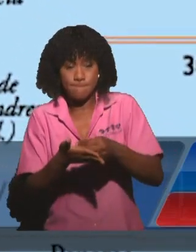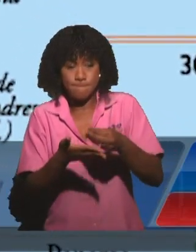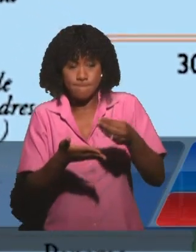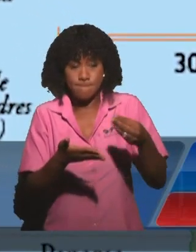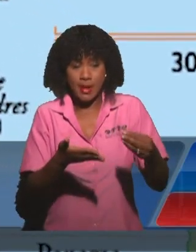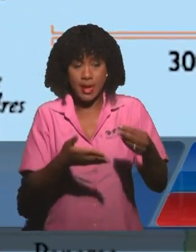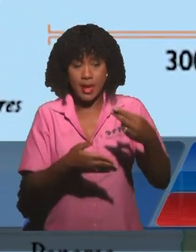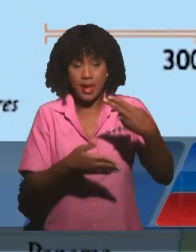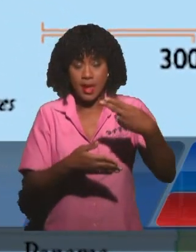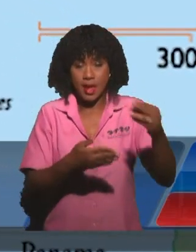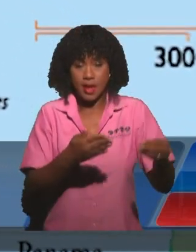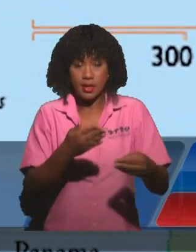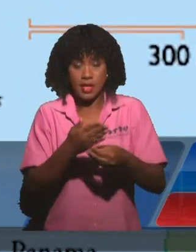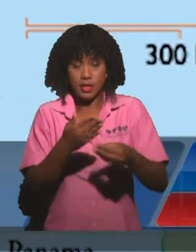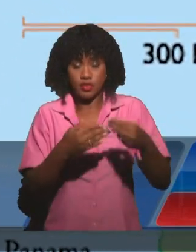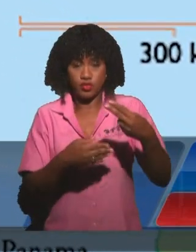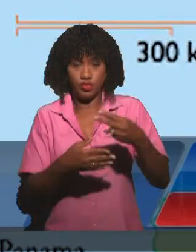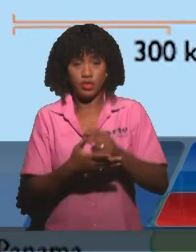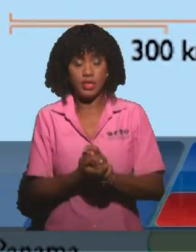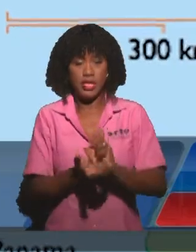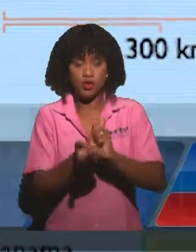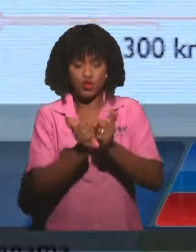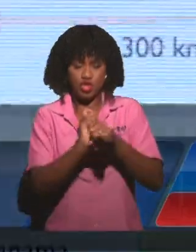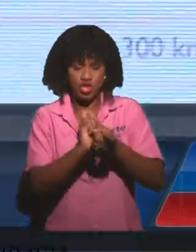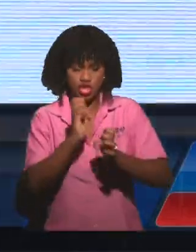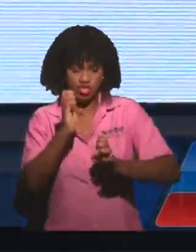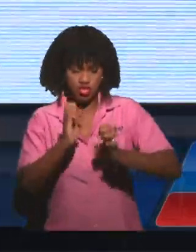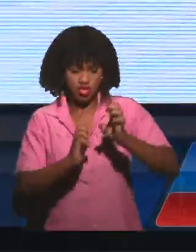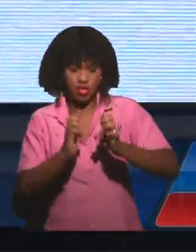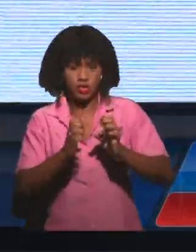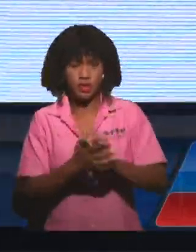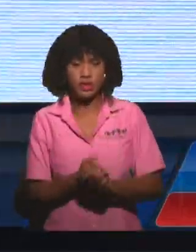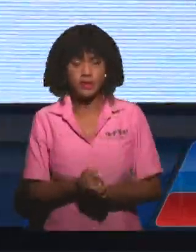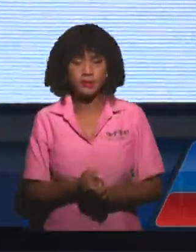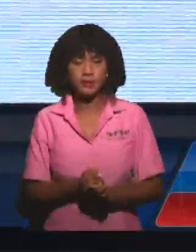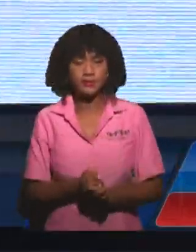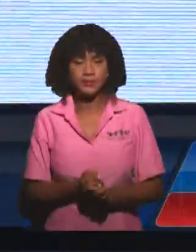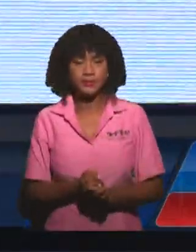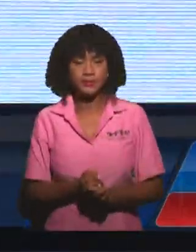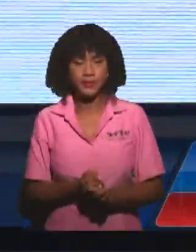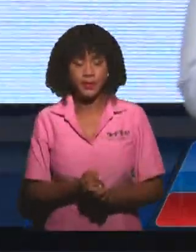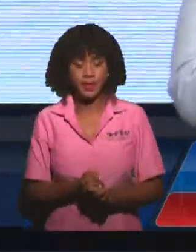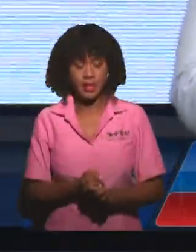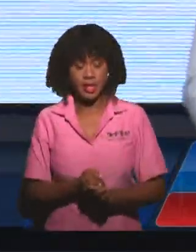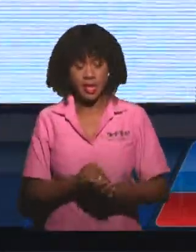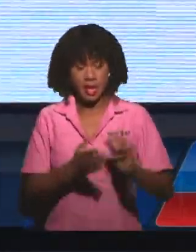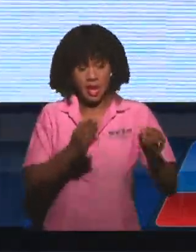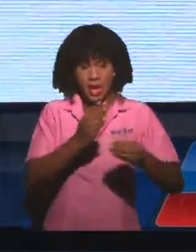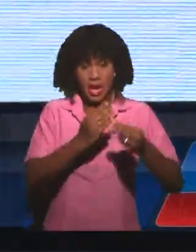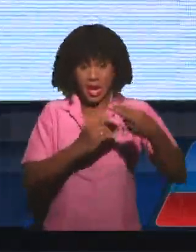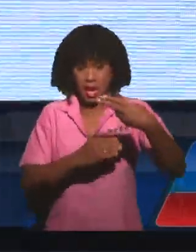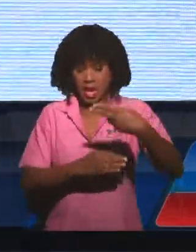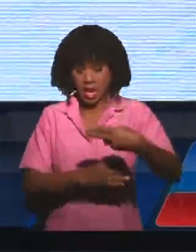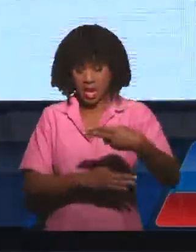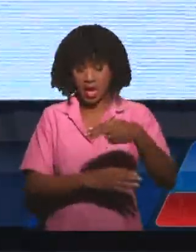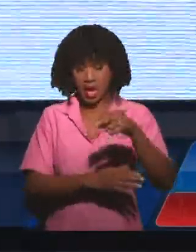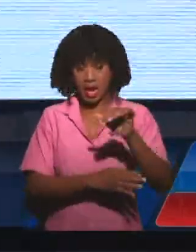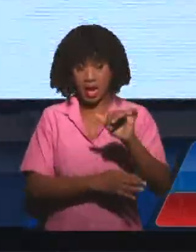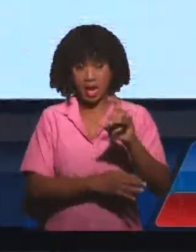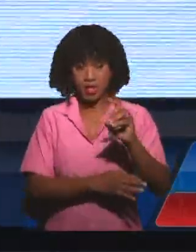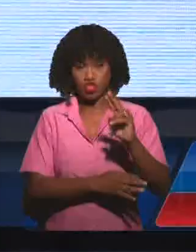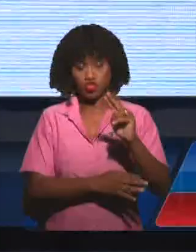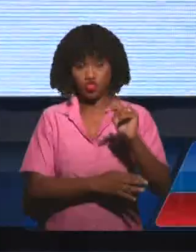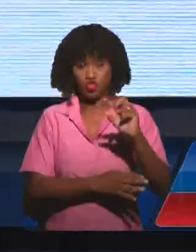would signal a shift in the regional energy sector. The combustion of hydrogen directly eliminates